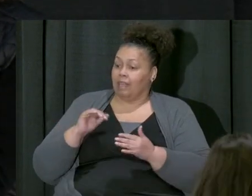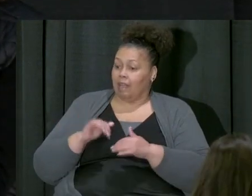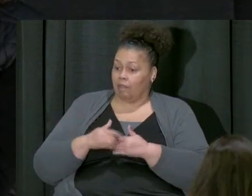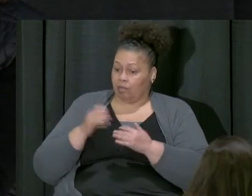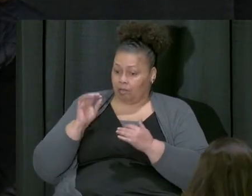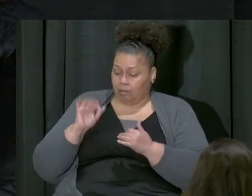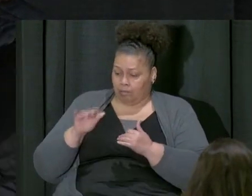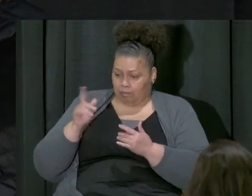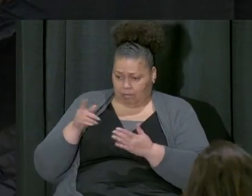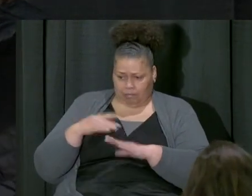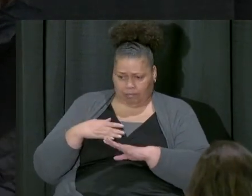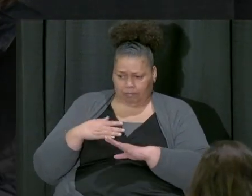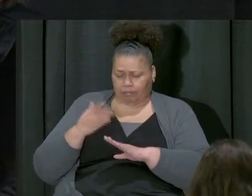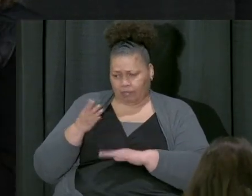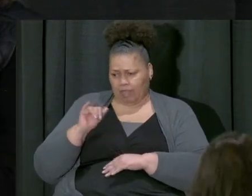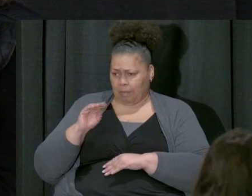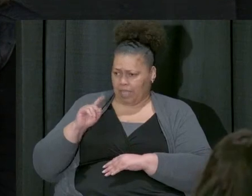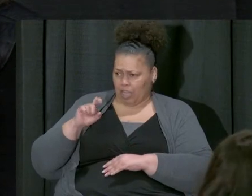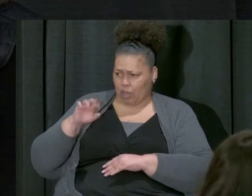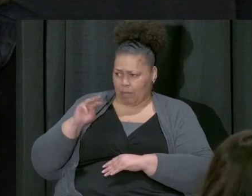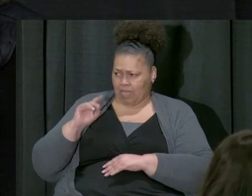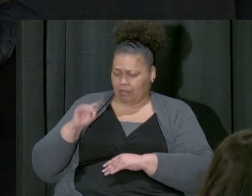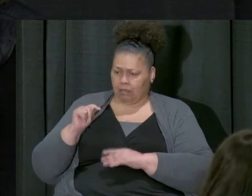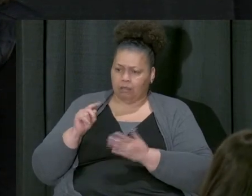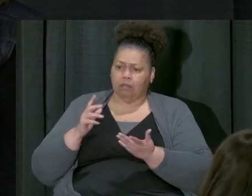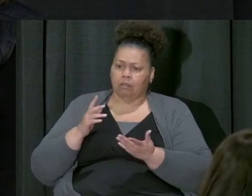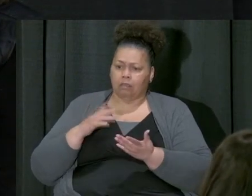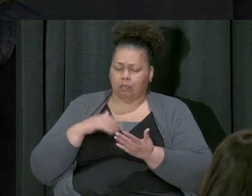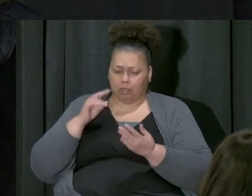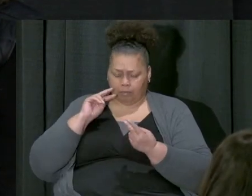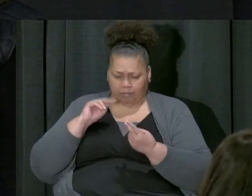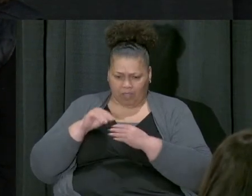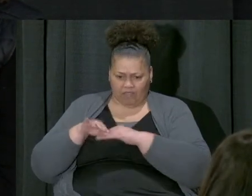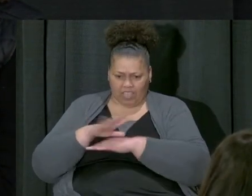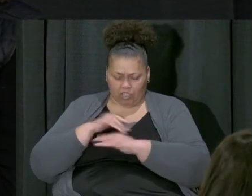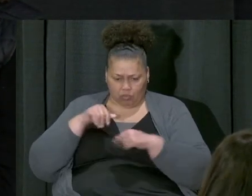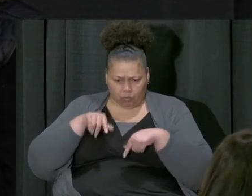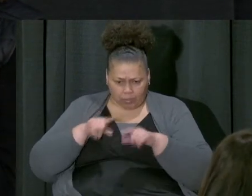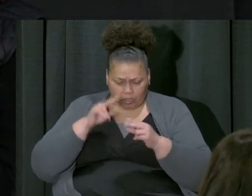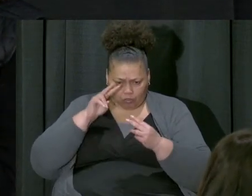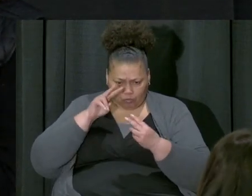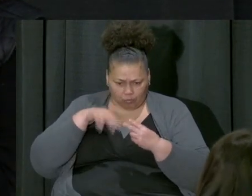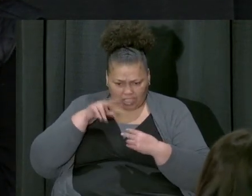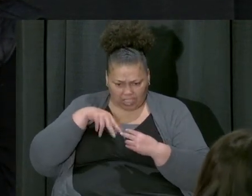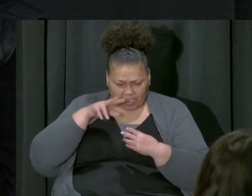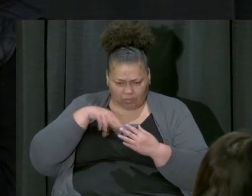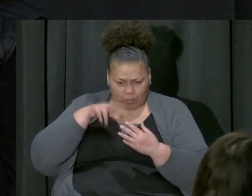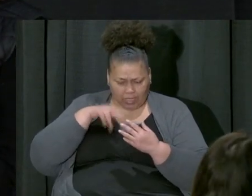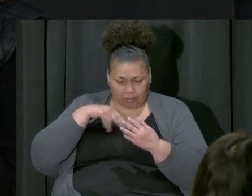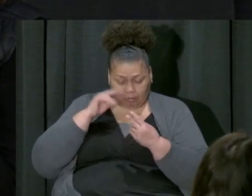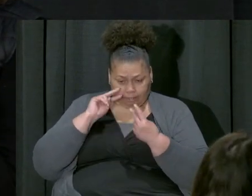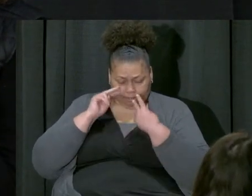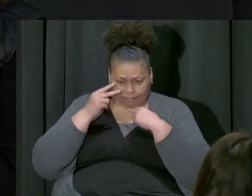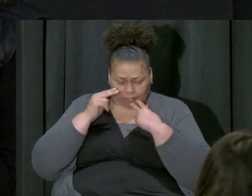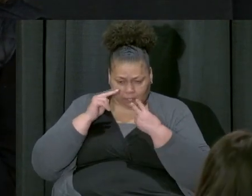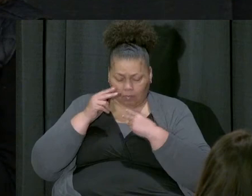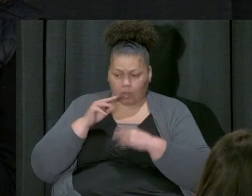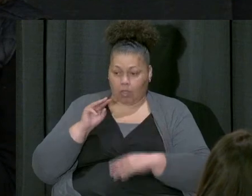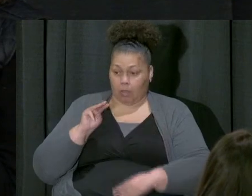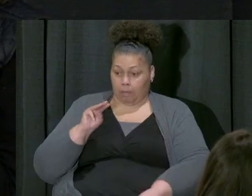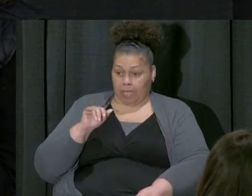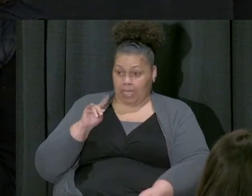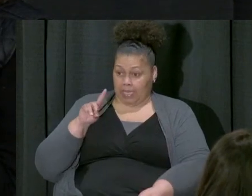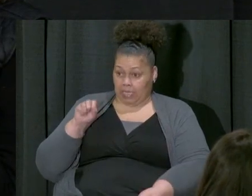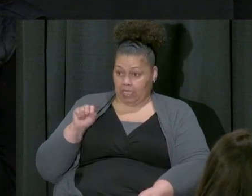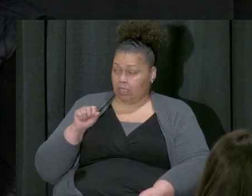impairment translates when you're reading. So when you open my DIS, it's going to look like